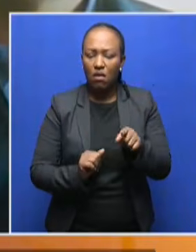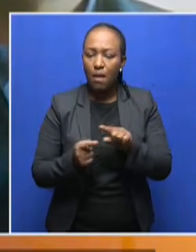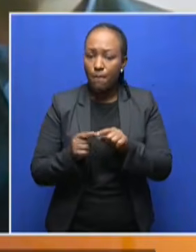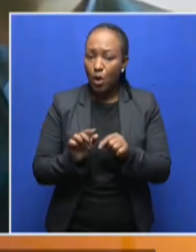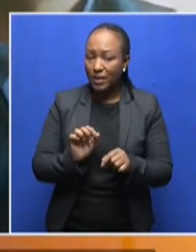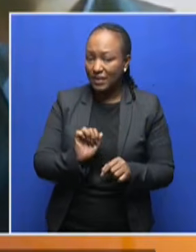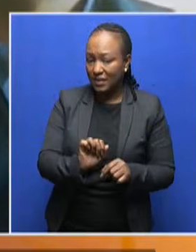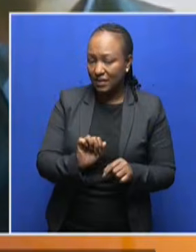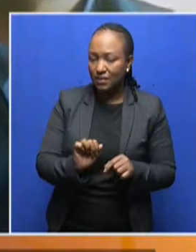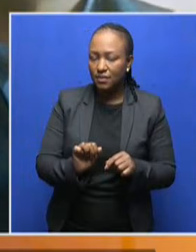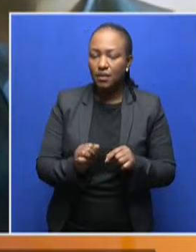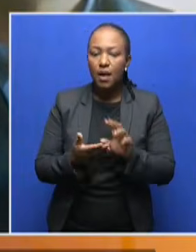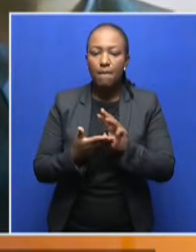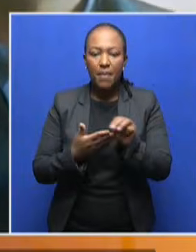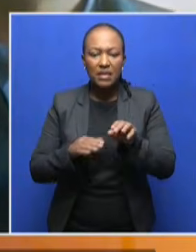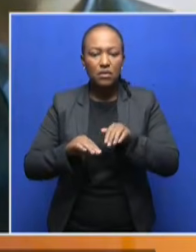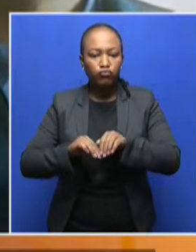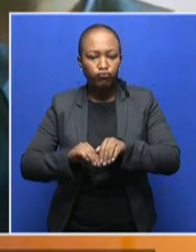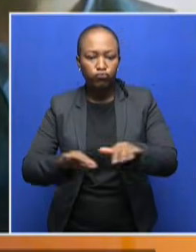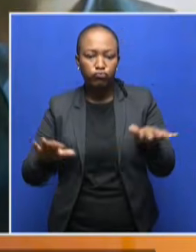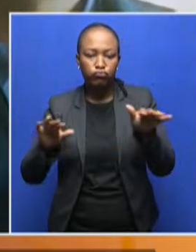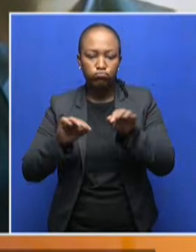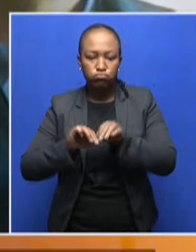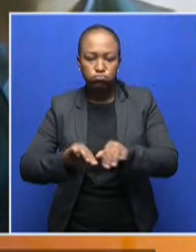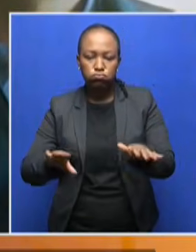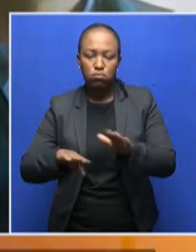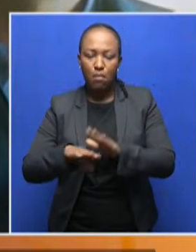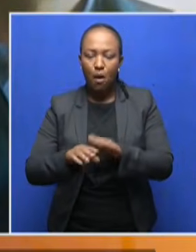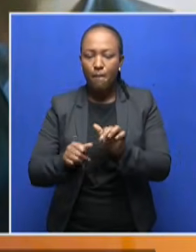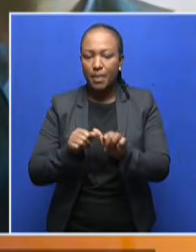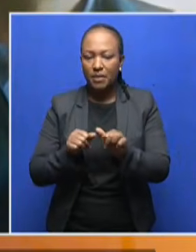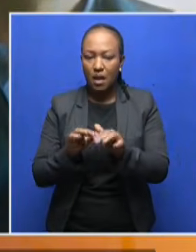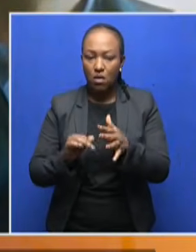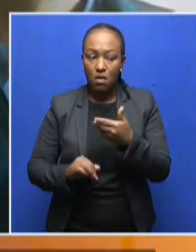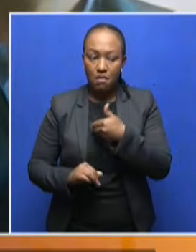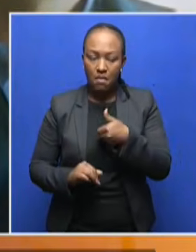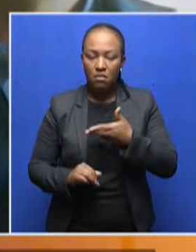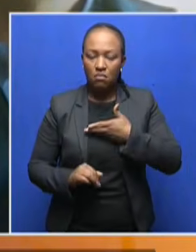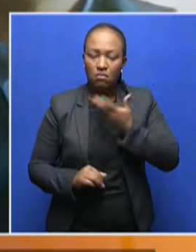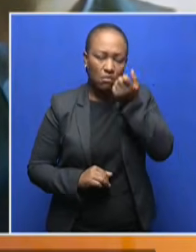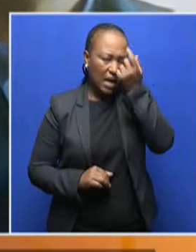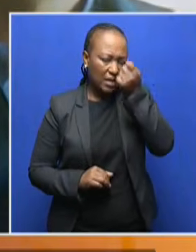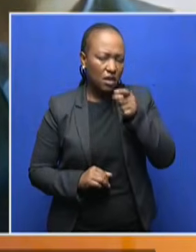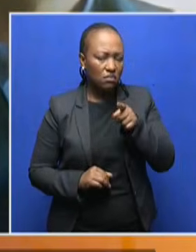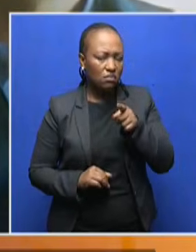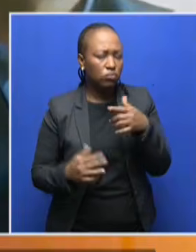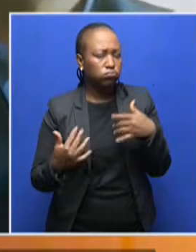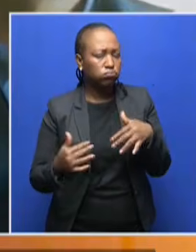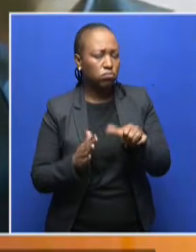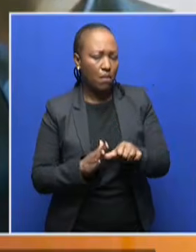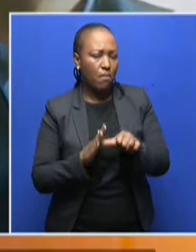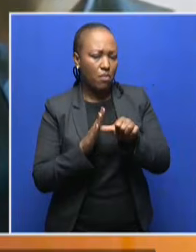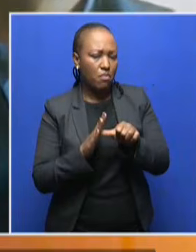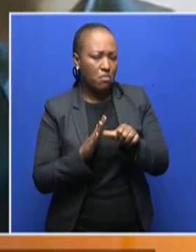of the messaging, how can they do better to make sure that parents understand why this is